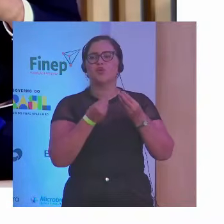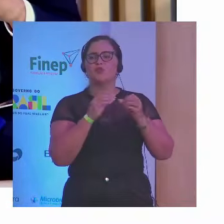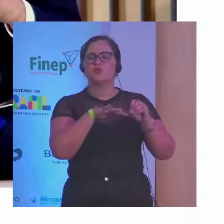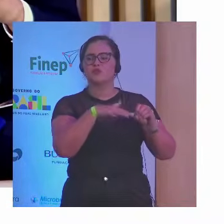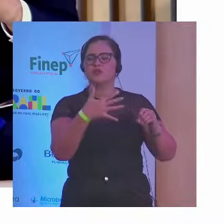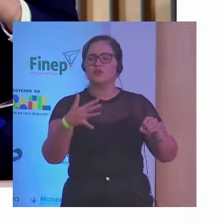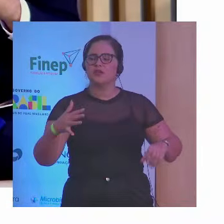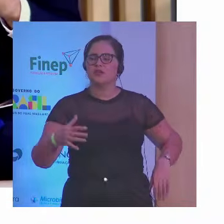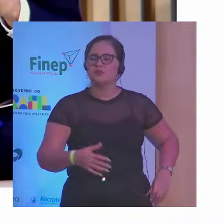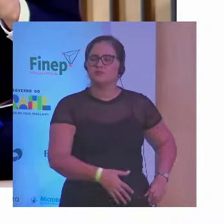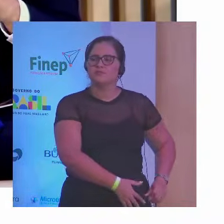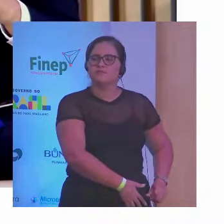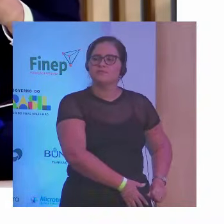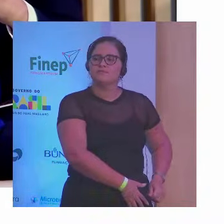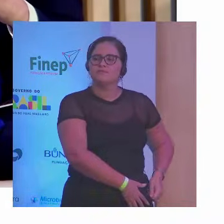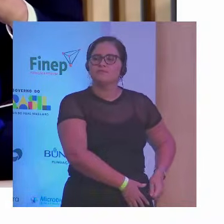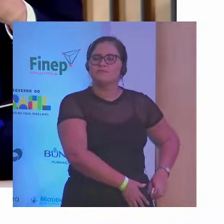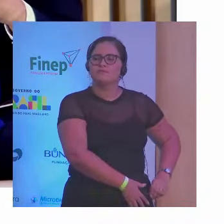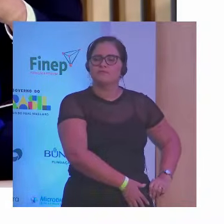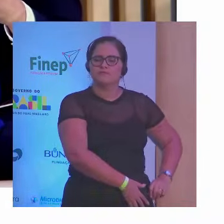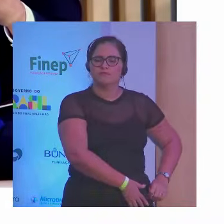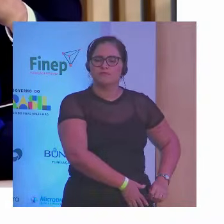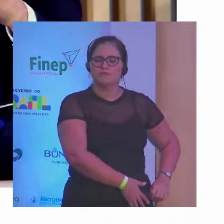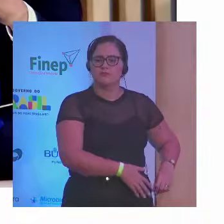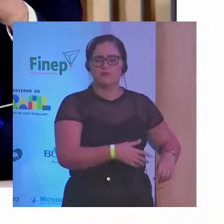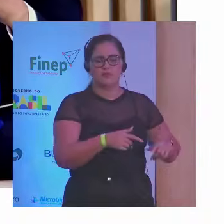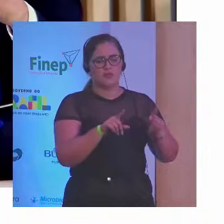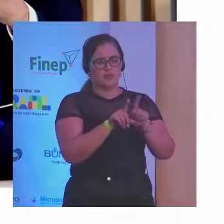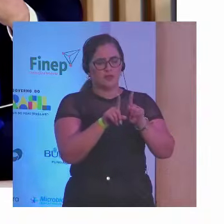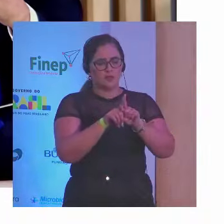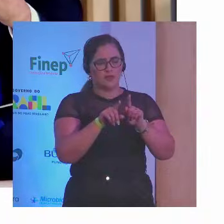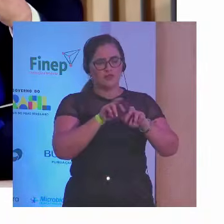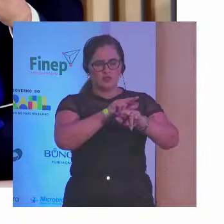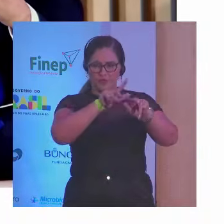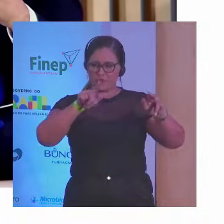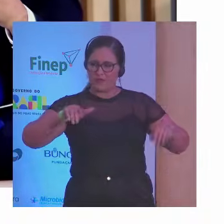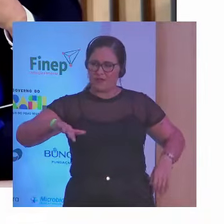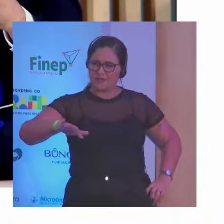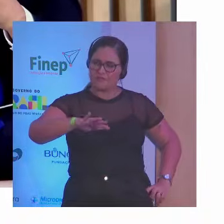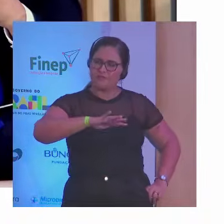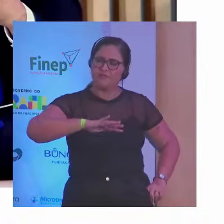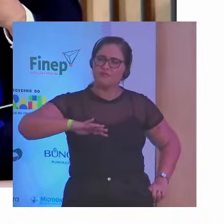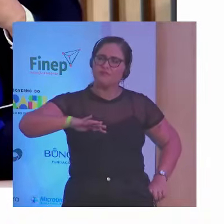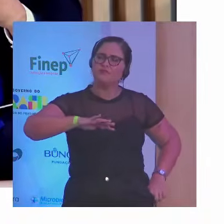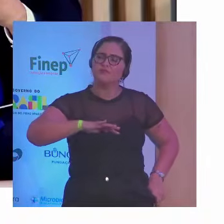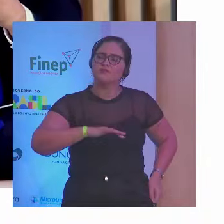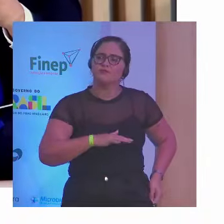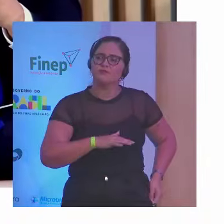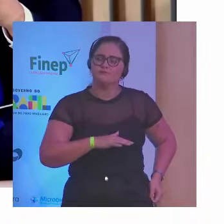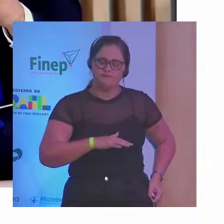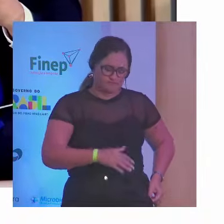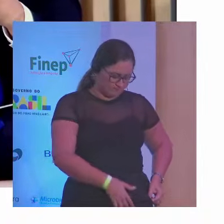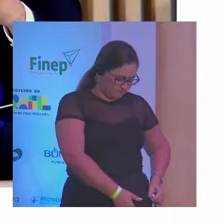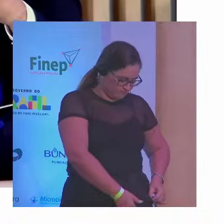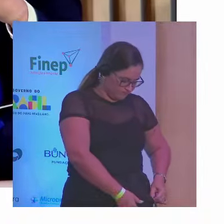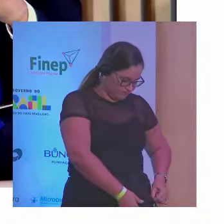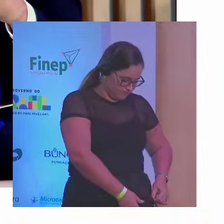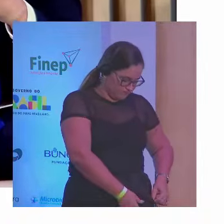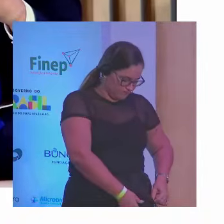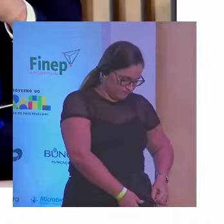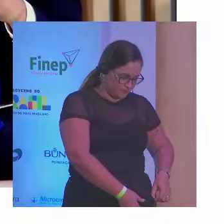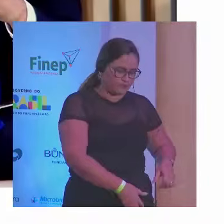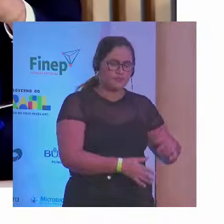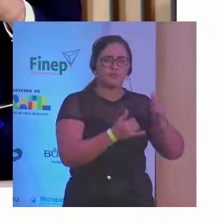areas, etc. We go with experts, and then we organize things. And what our strategy is to